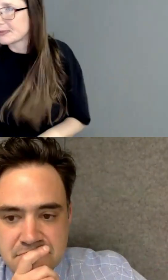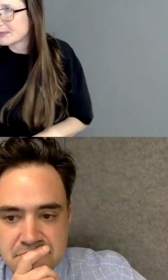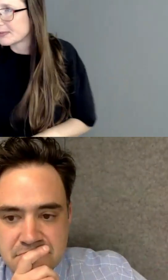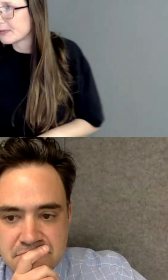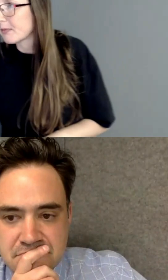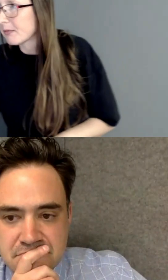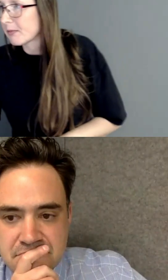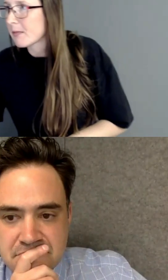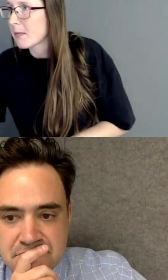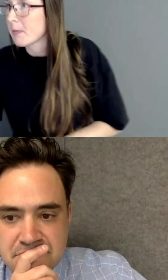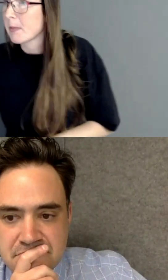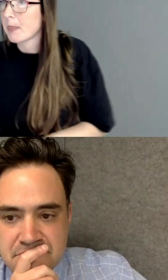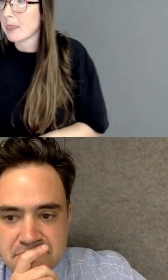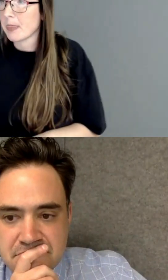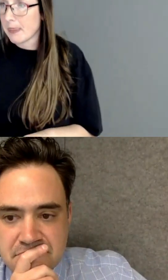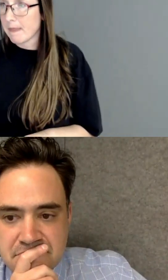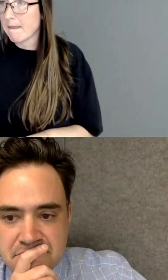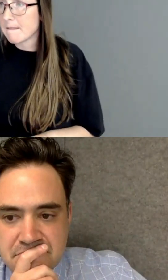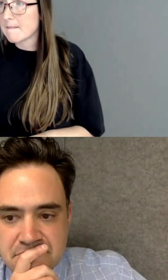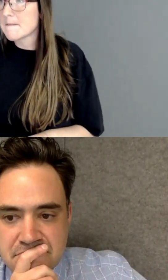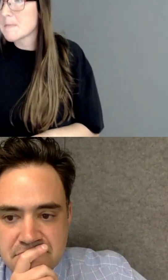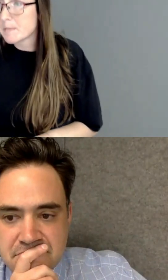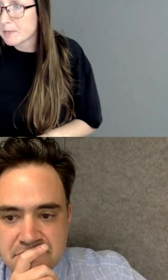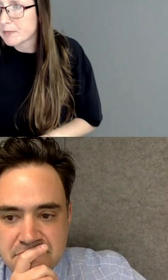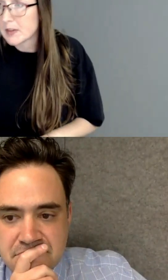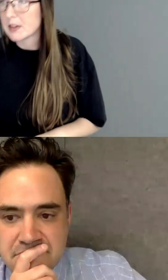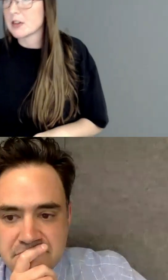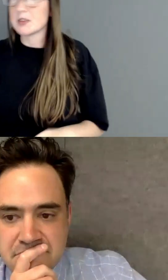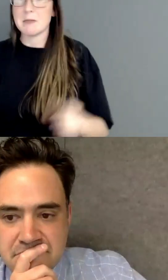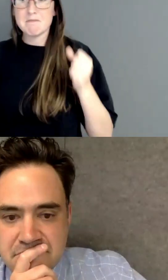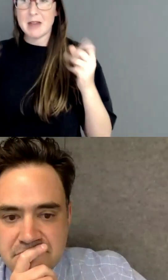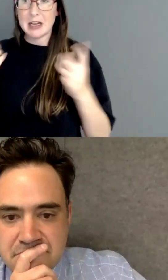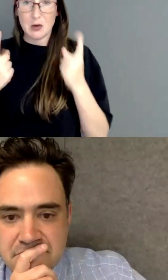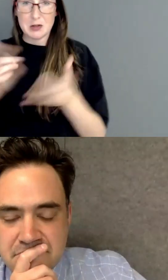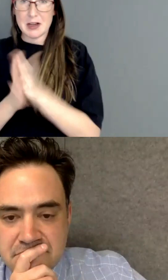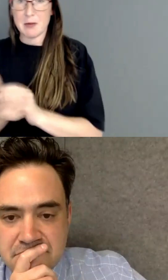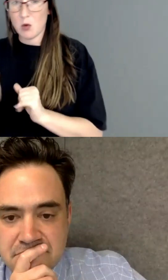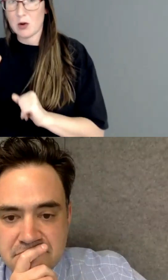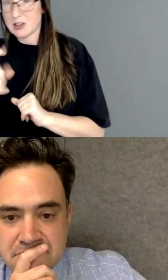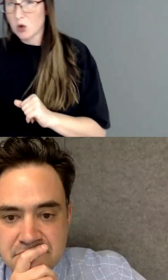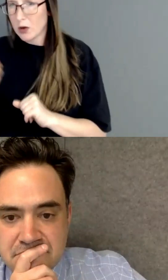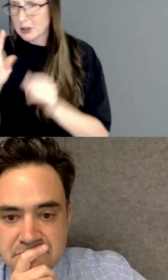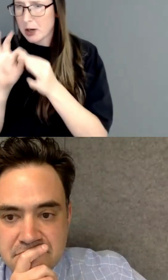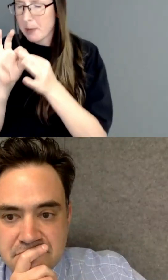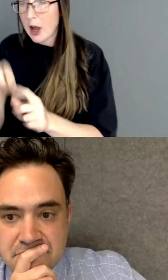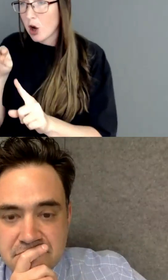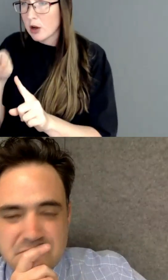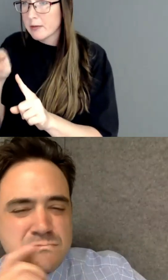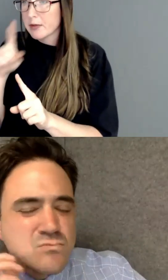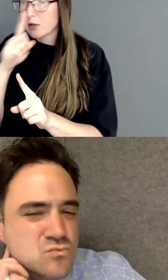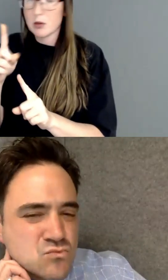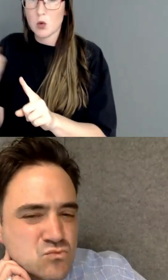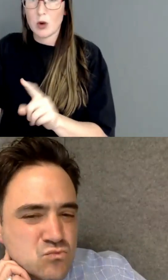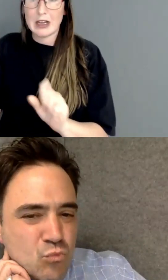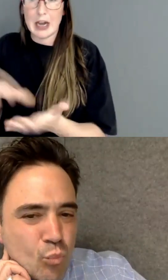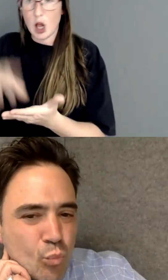Then I'm going to try and wrap up several questions into one question since we're running out of time. But there was questions about, like, essentially, where can I learn